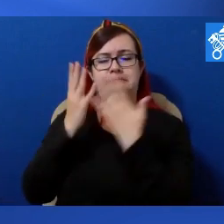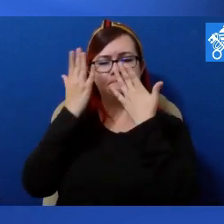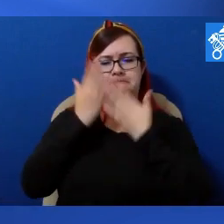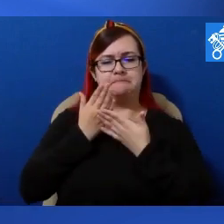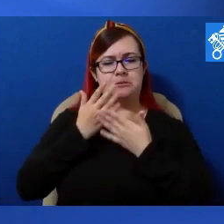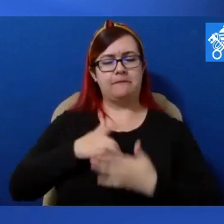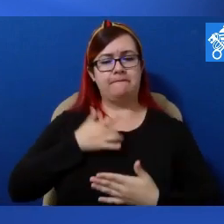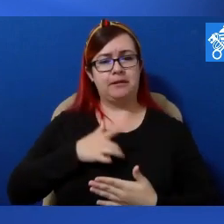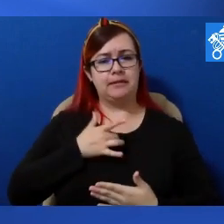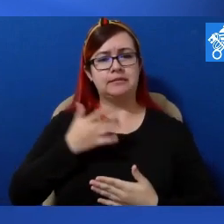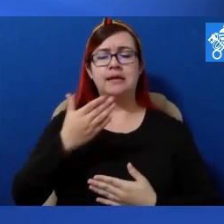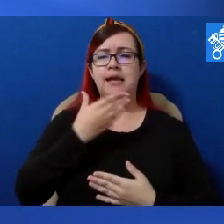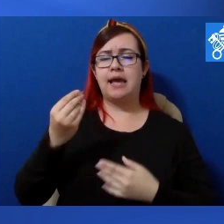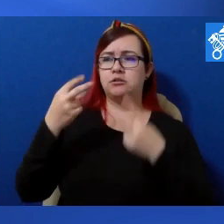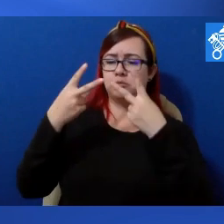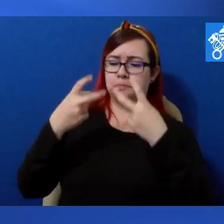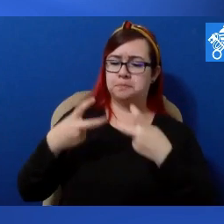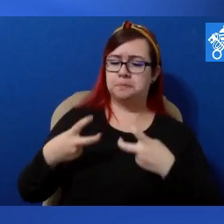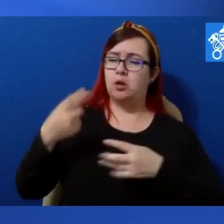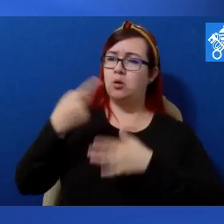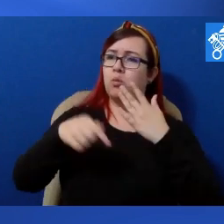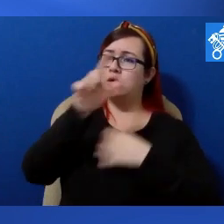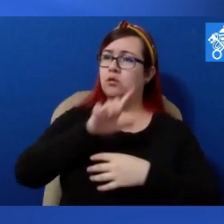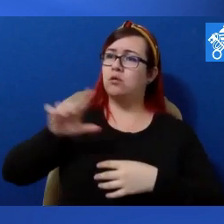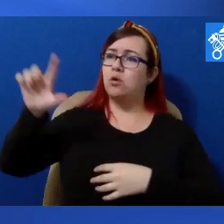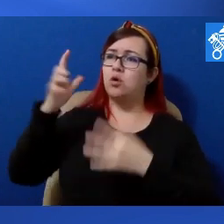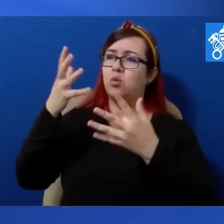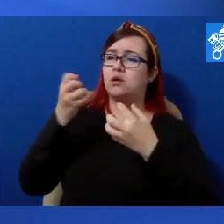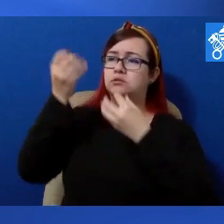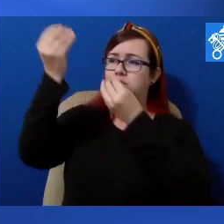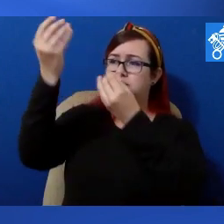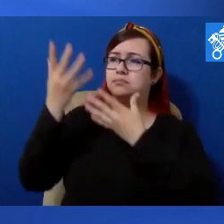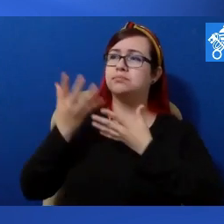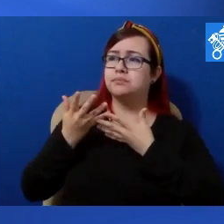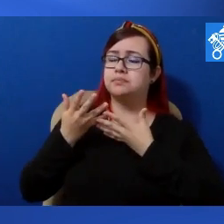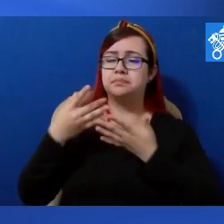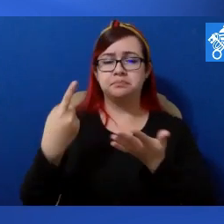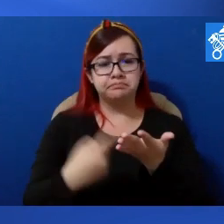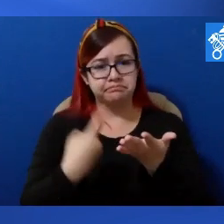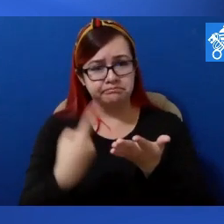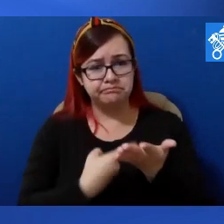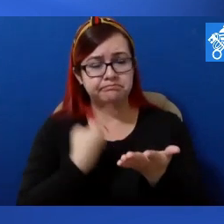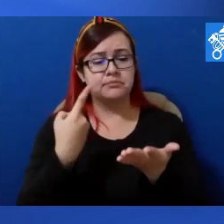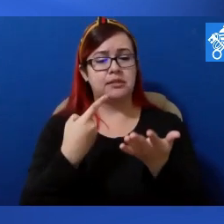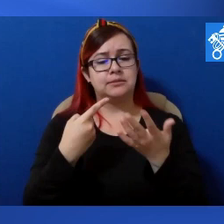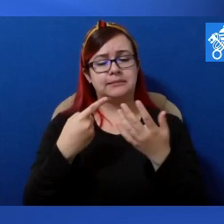important to confront those dark nights of the soul and to discern what the Lord wishes to tell us through